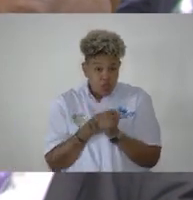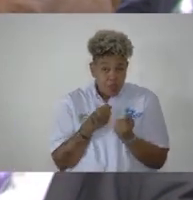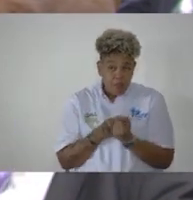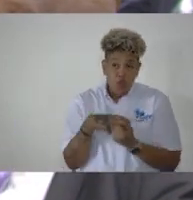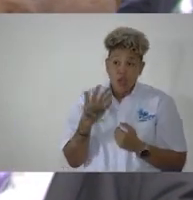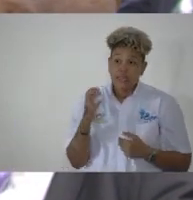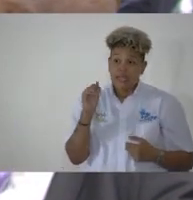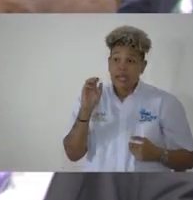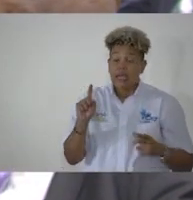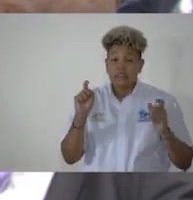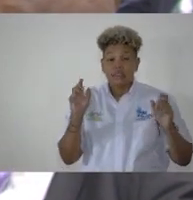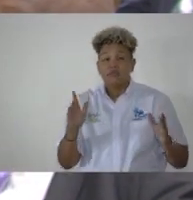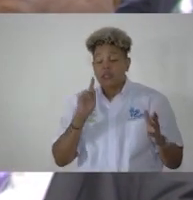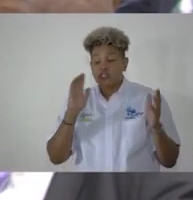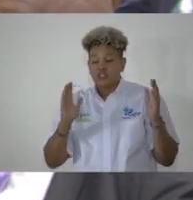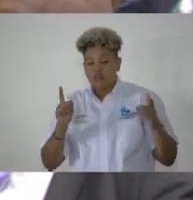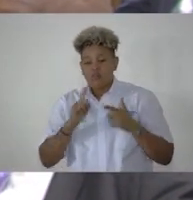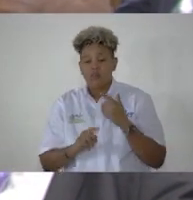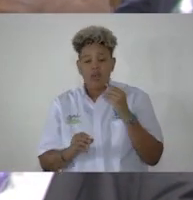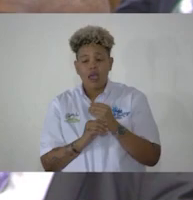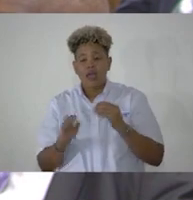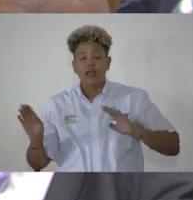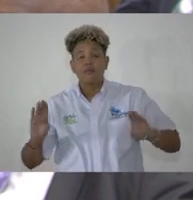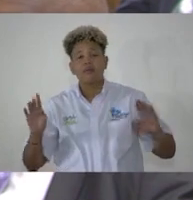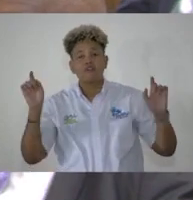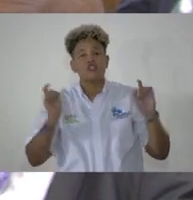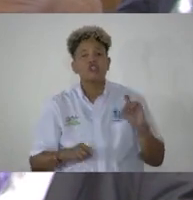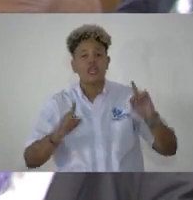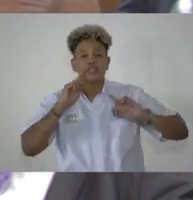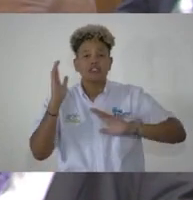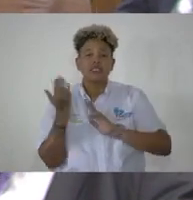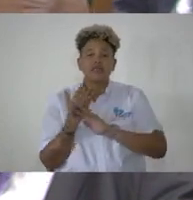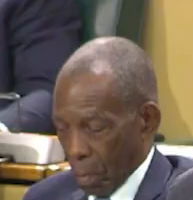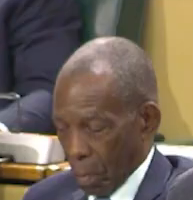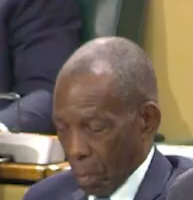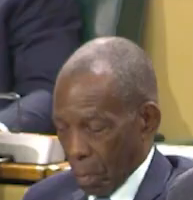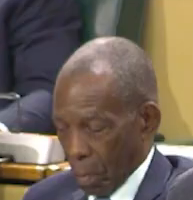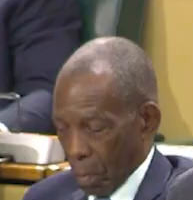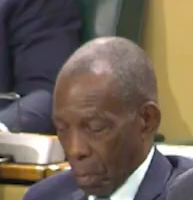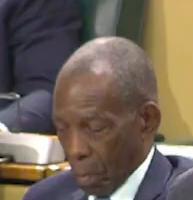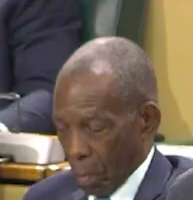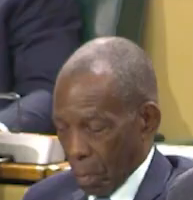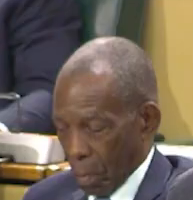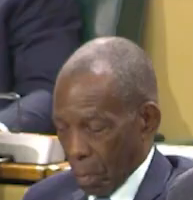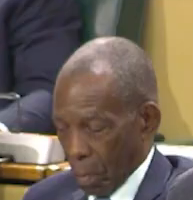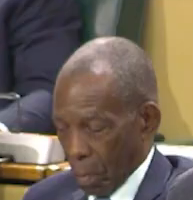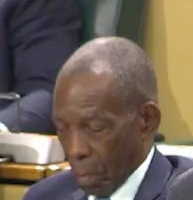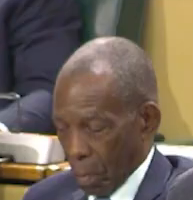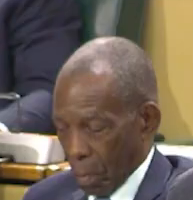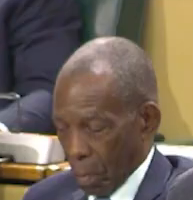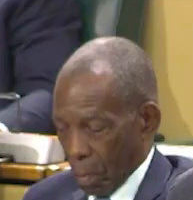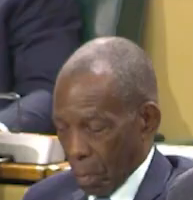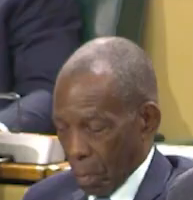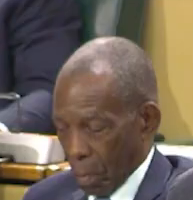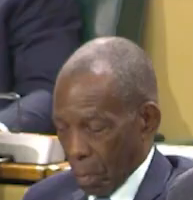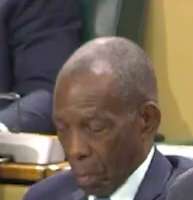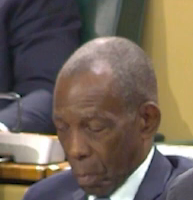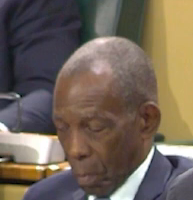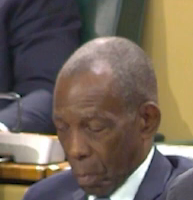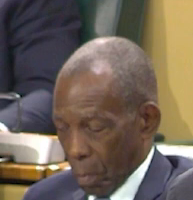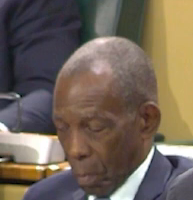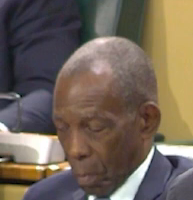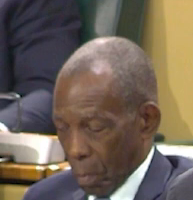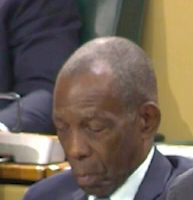management services, and behavior change intervention programs. The CBT training program will be carried out under